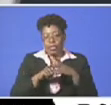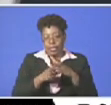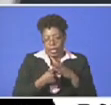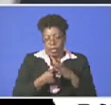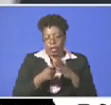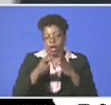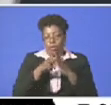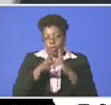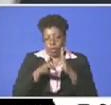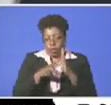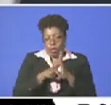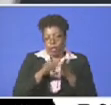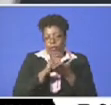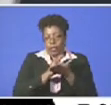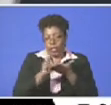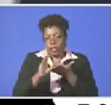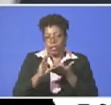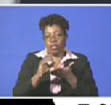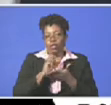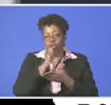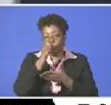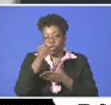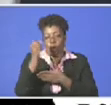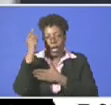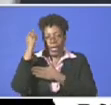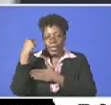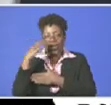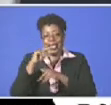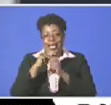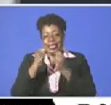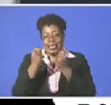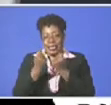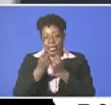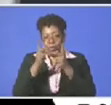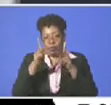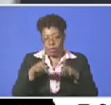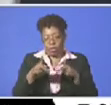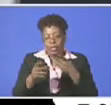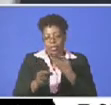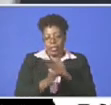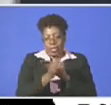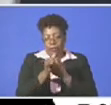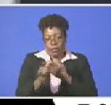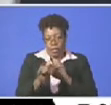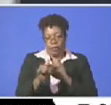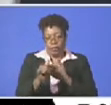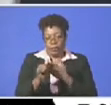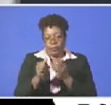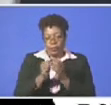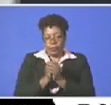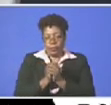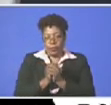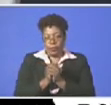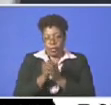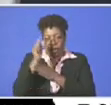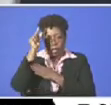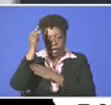Platinum Protocols of cleanliness to ensure guests and team members' safety and consulting with the industry groups,